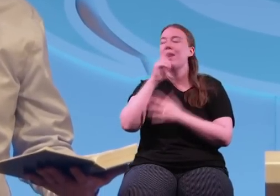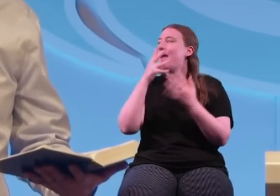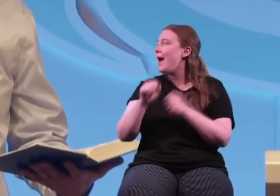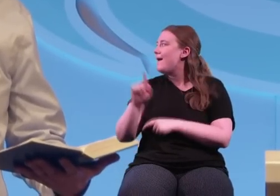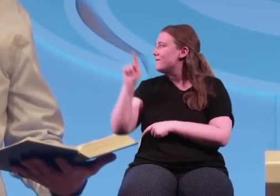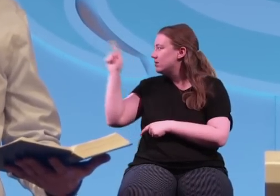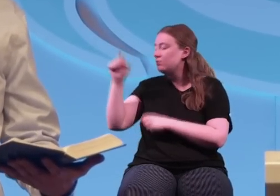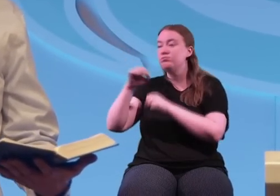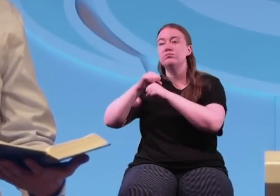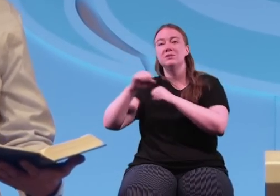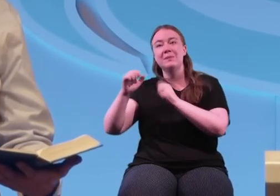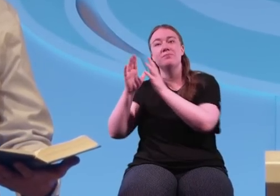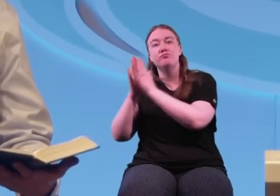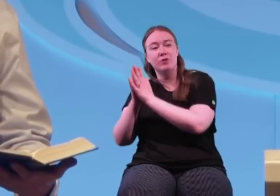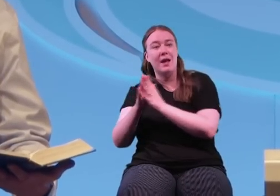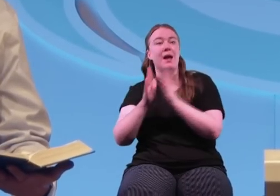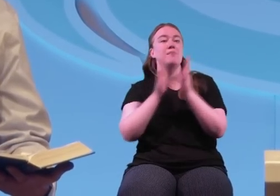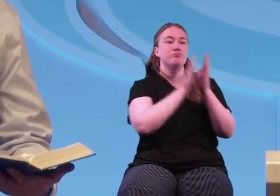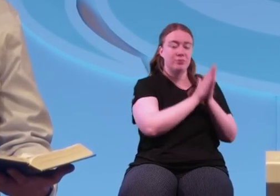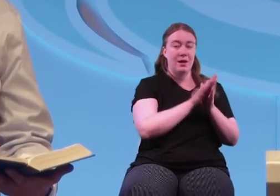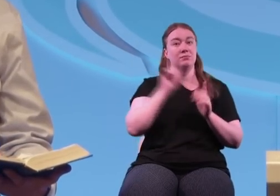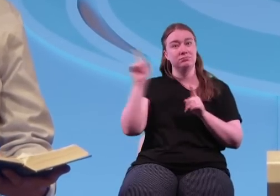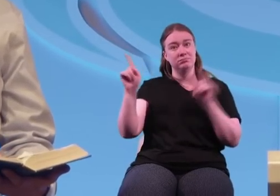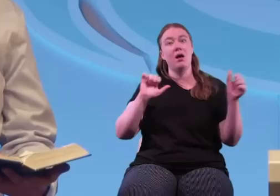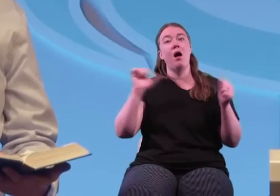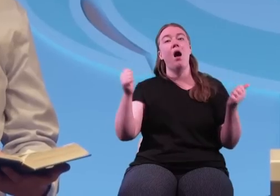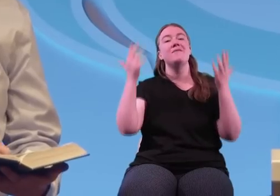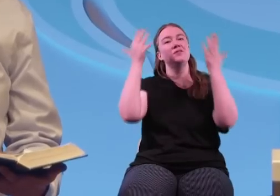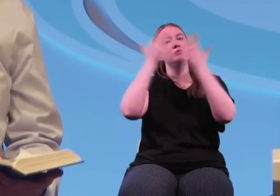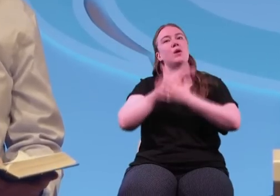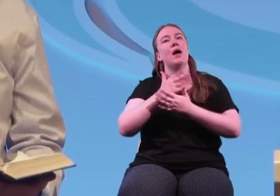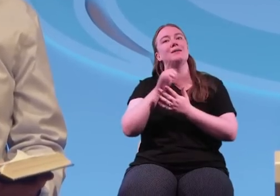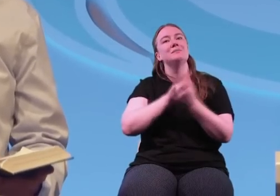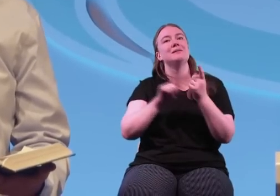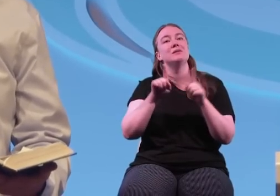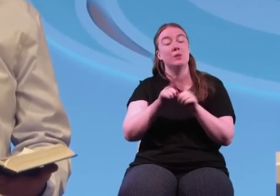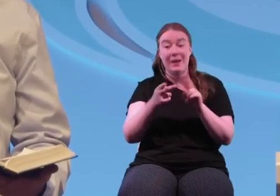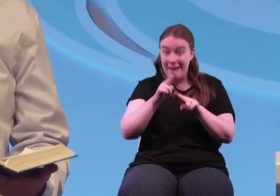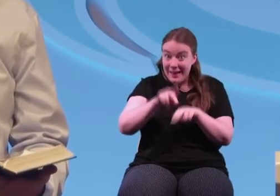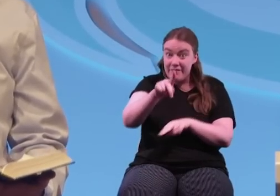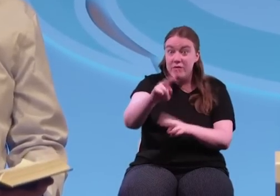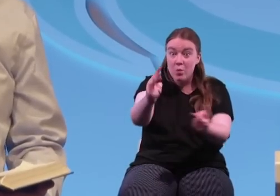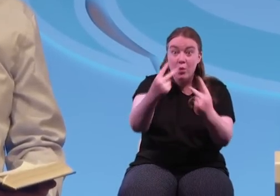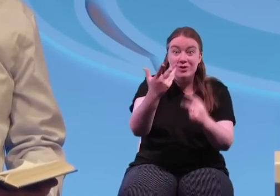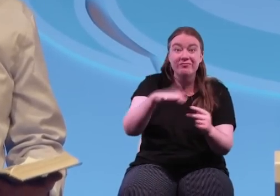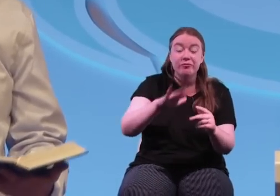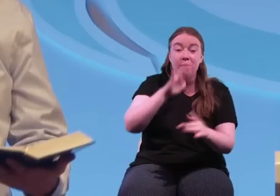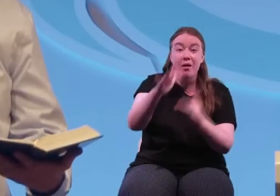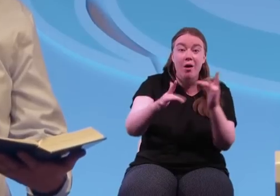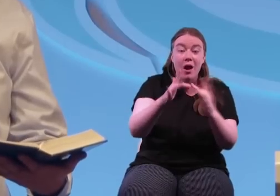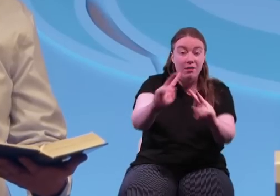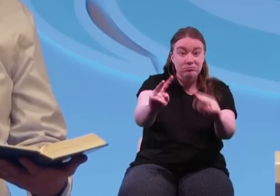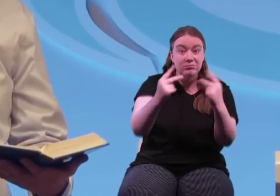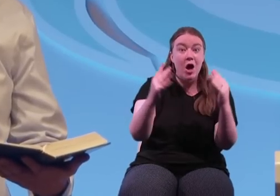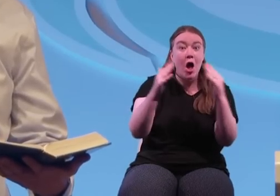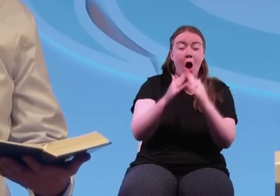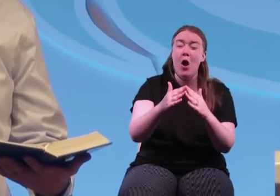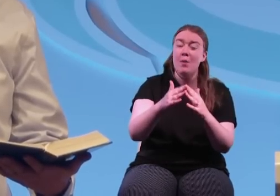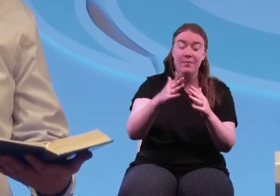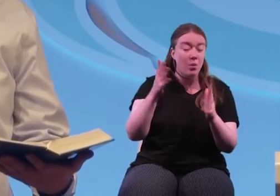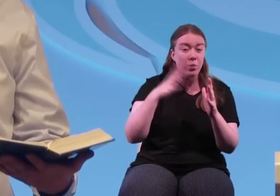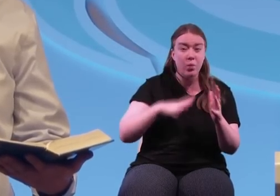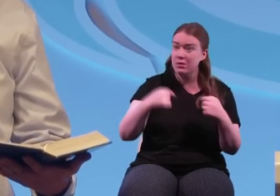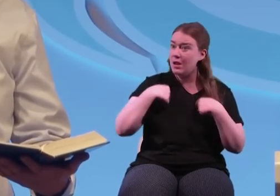side of the stage after tonight's meeting. And if you're watching from home, you'd like us to pray for something special, just send us an email,